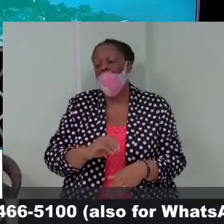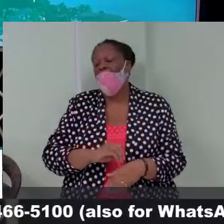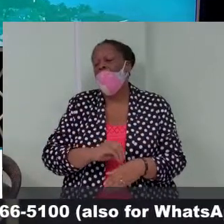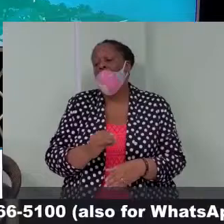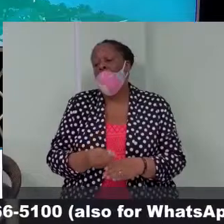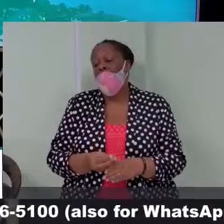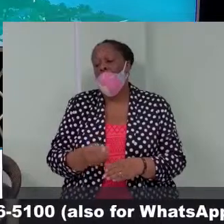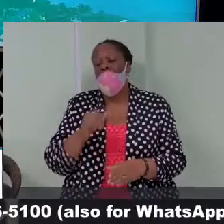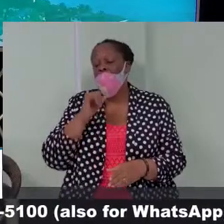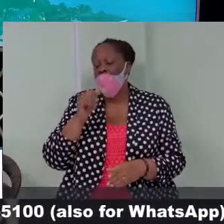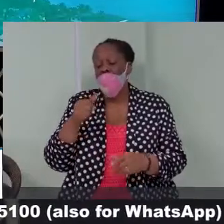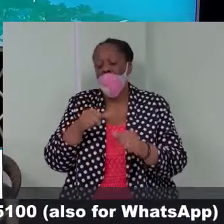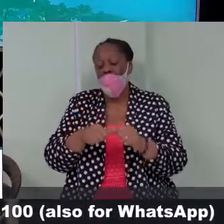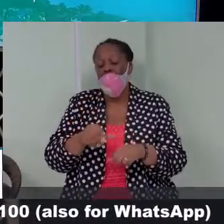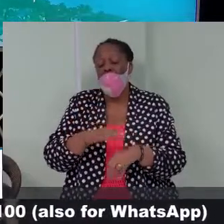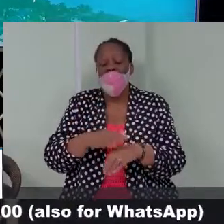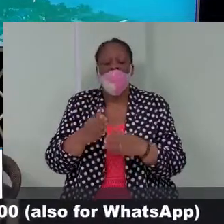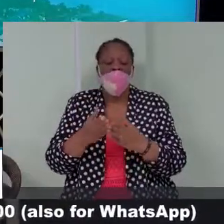waters.